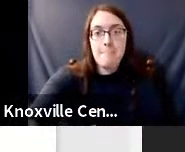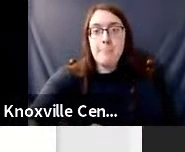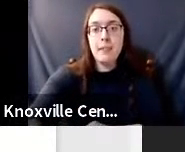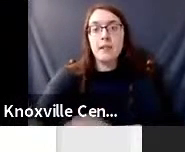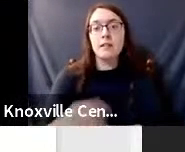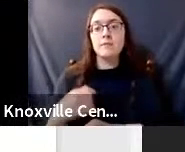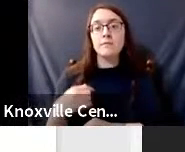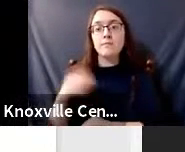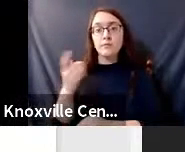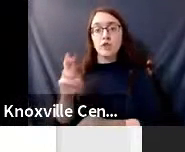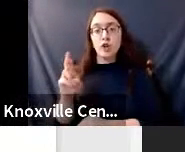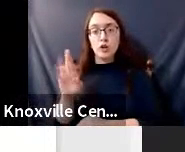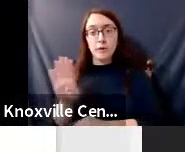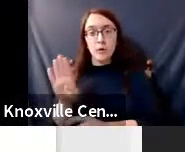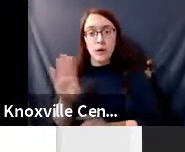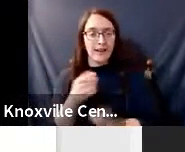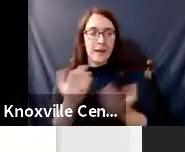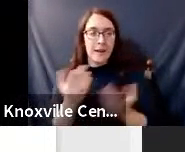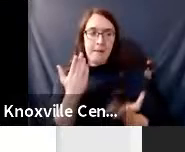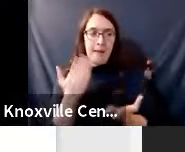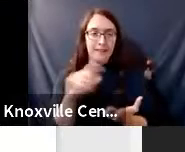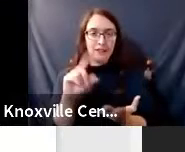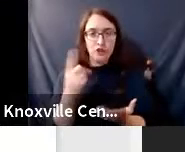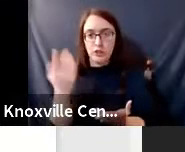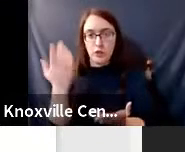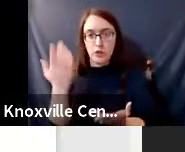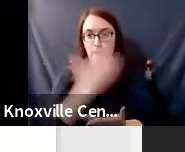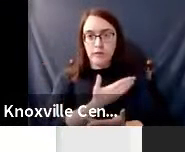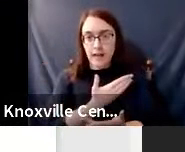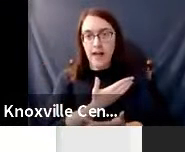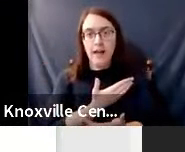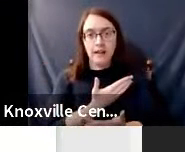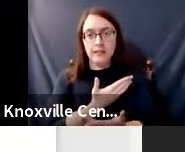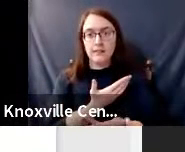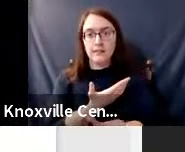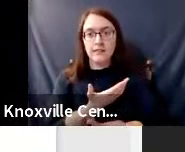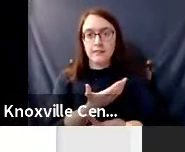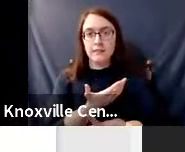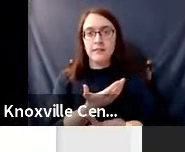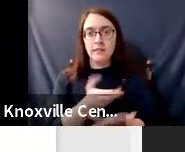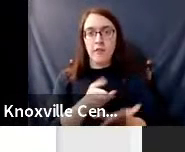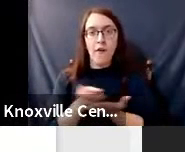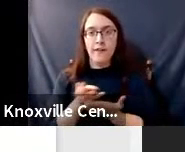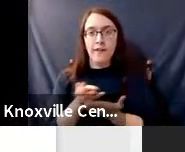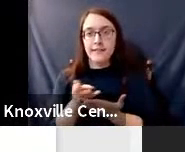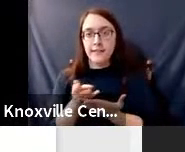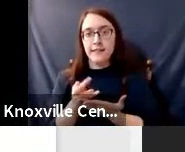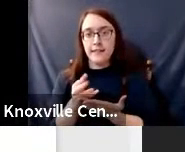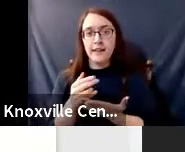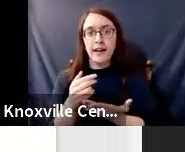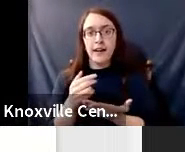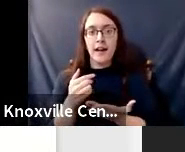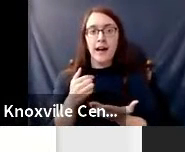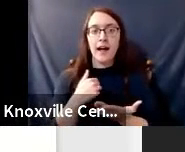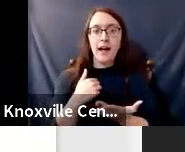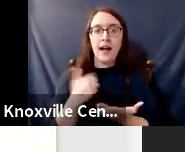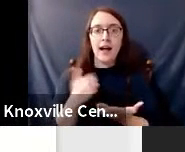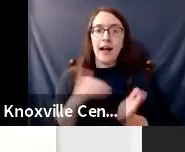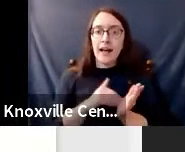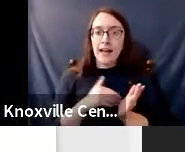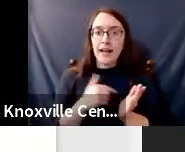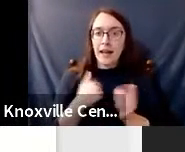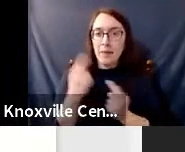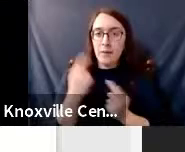I'd have to say that probably was just an oversight. I'm just going to be honest. And so, again, I kind of go back to, I'm